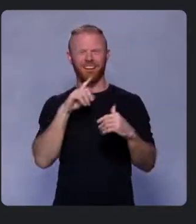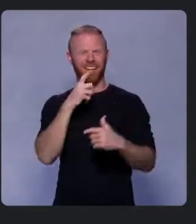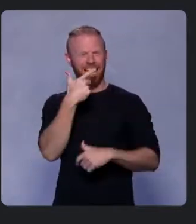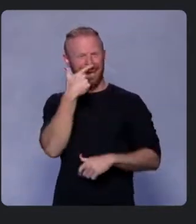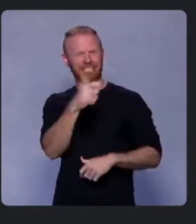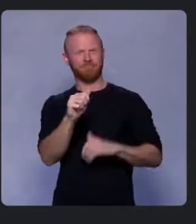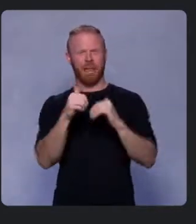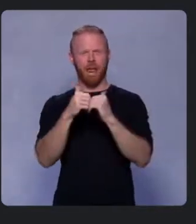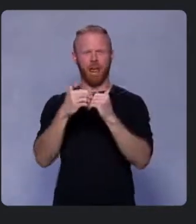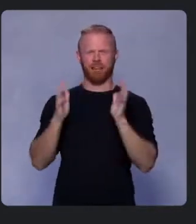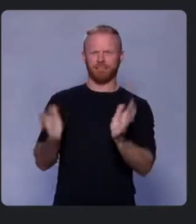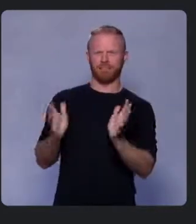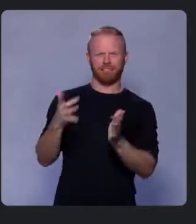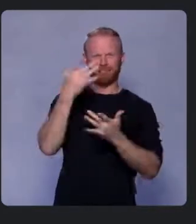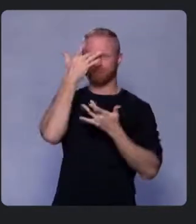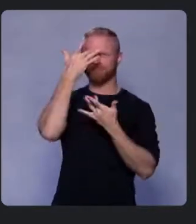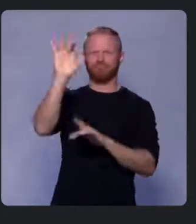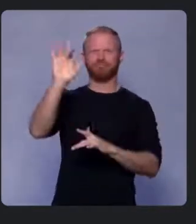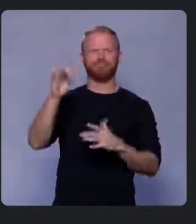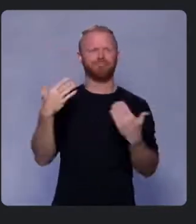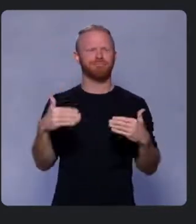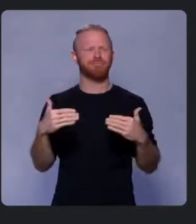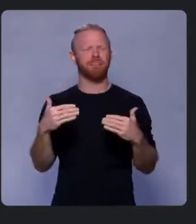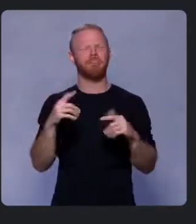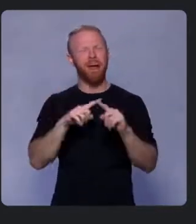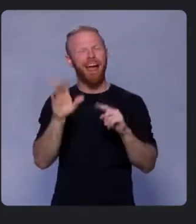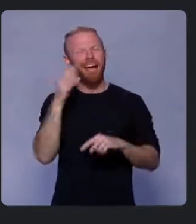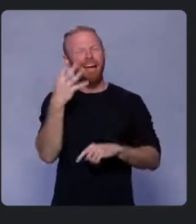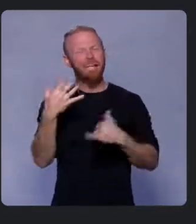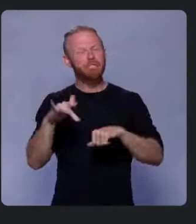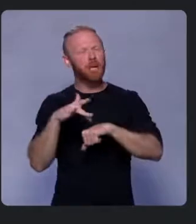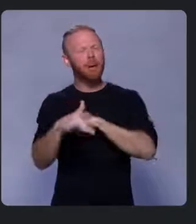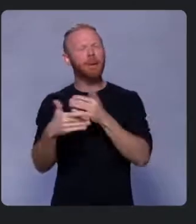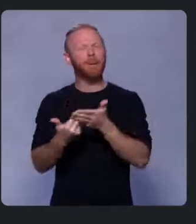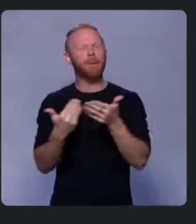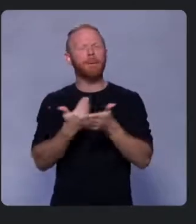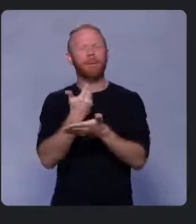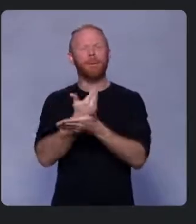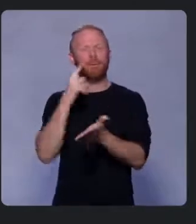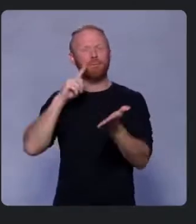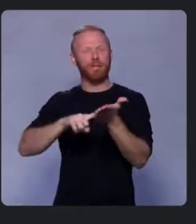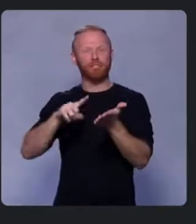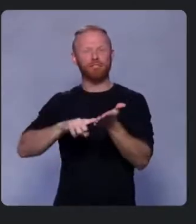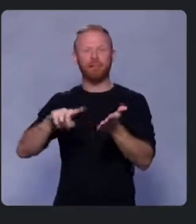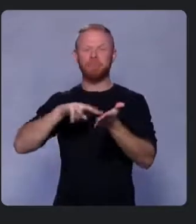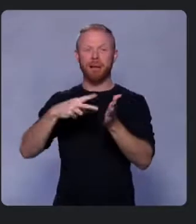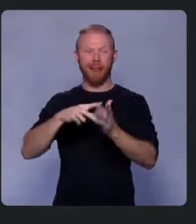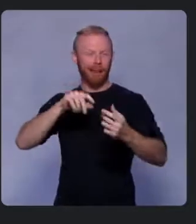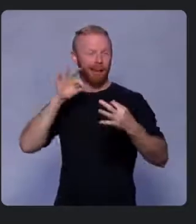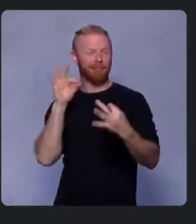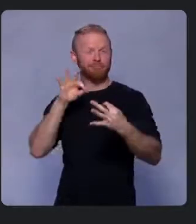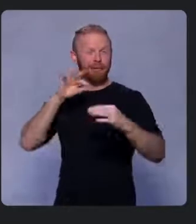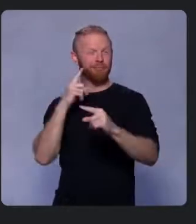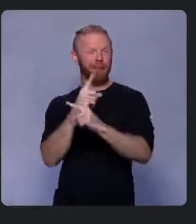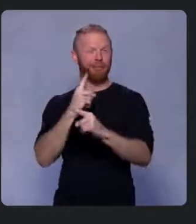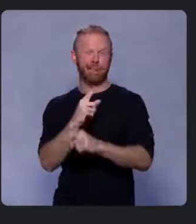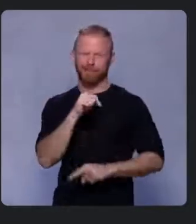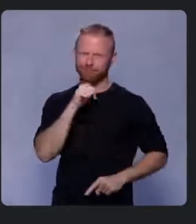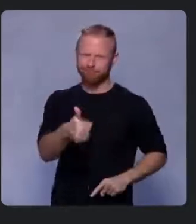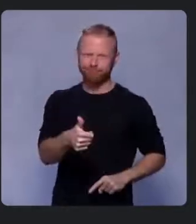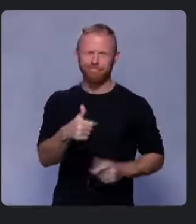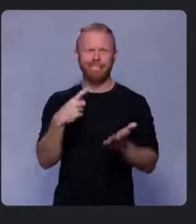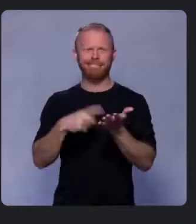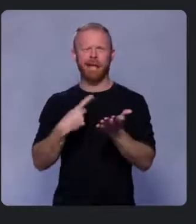conversation is. Yet, it's still early research, so it doesn't get everything right. Sometimes, it can